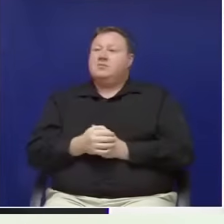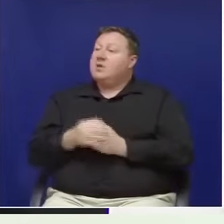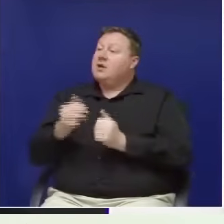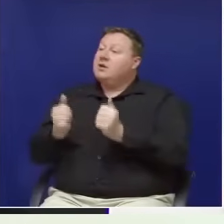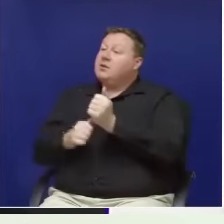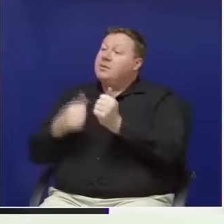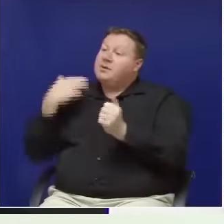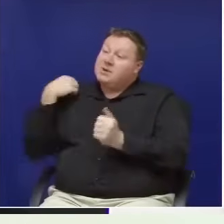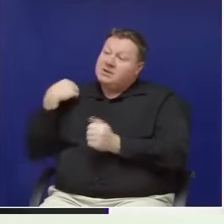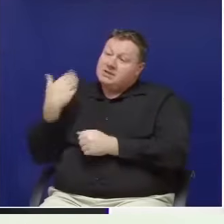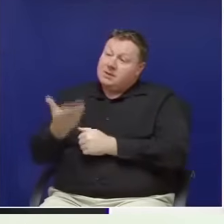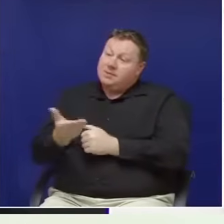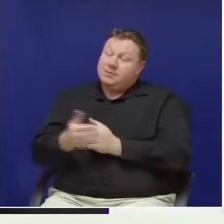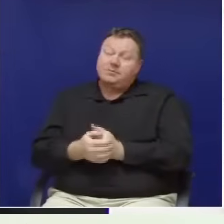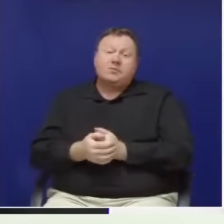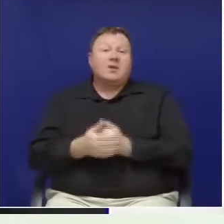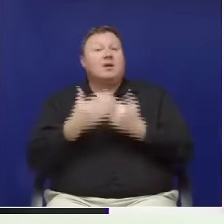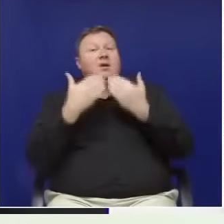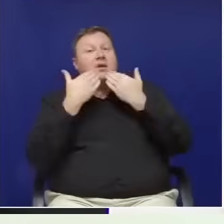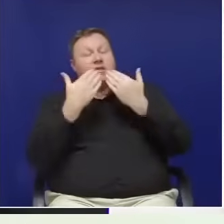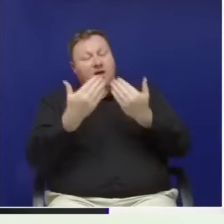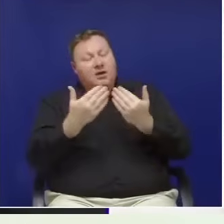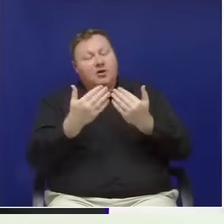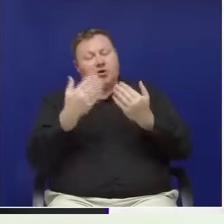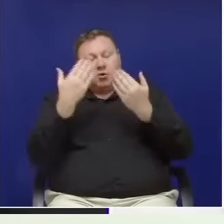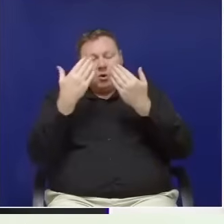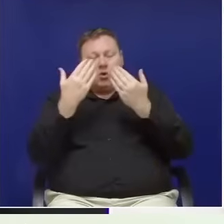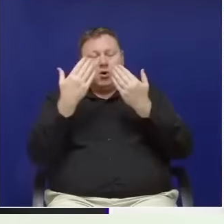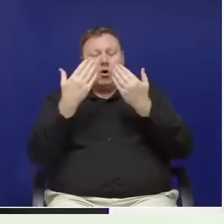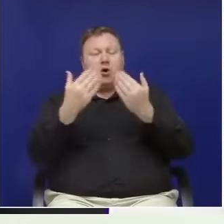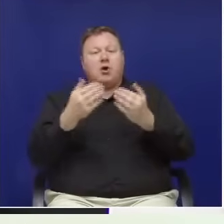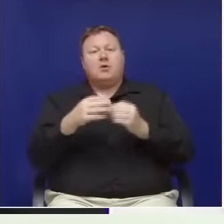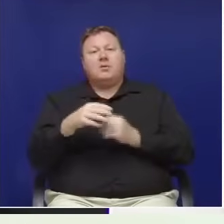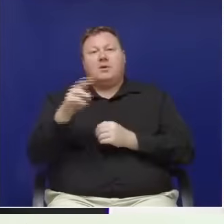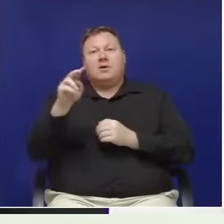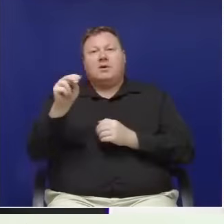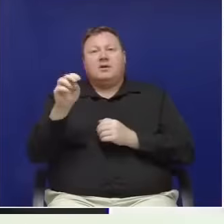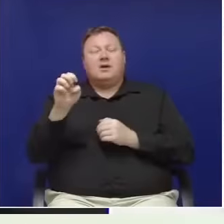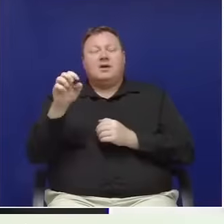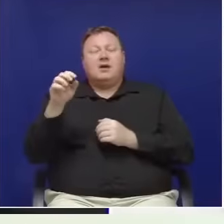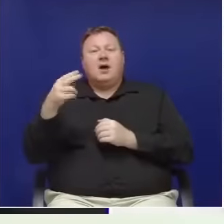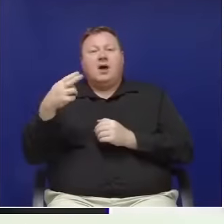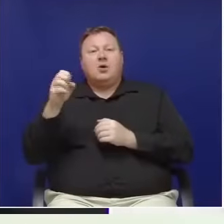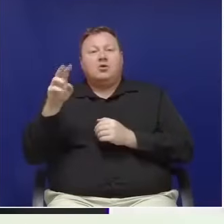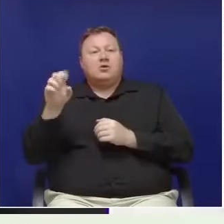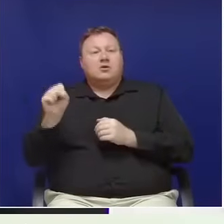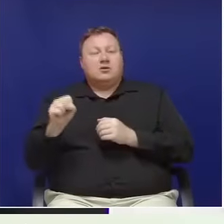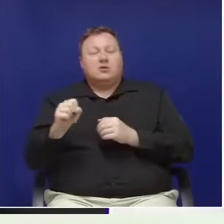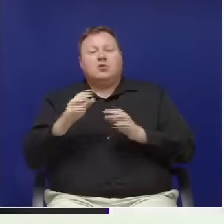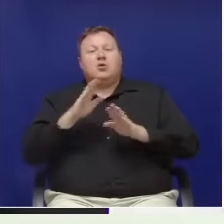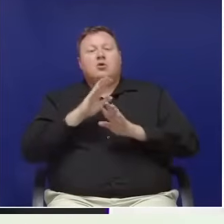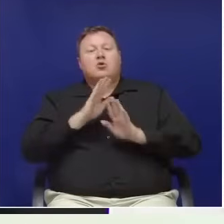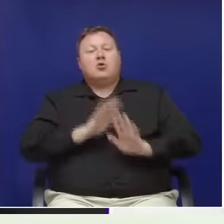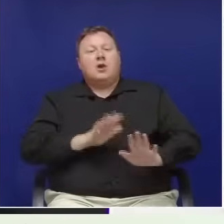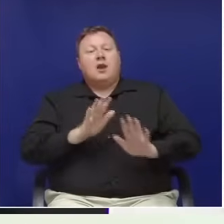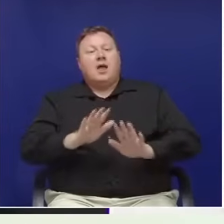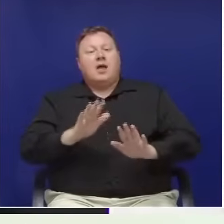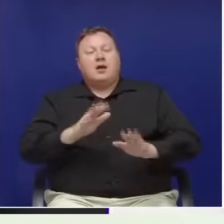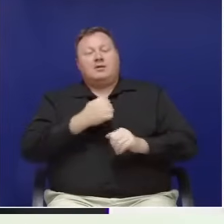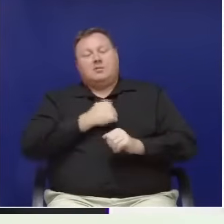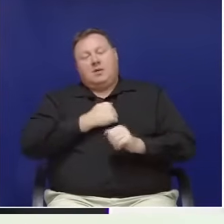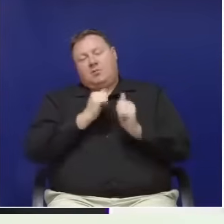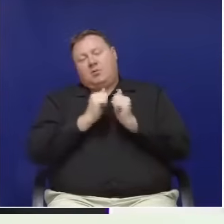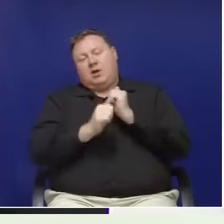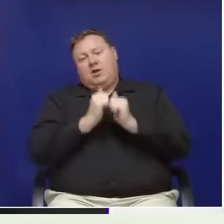you, Honorable Carl Niehaus. Relax, my brother. The plan we are going